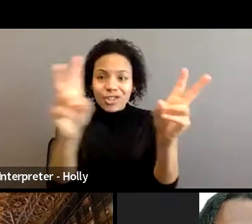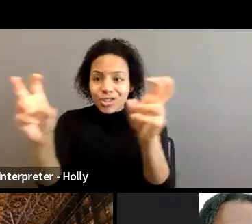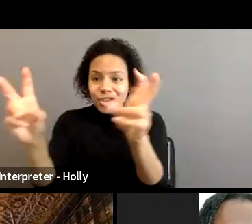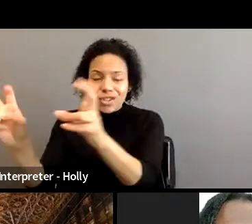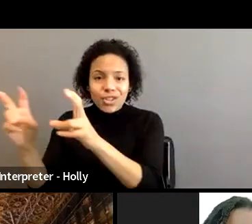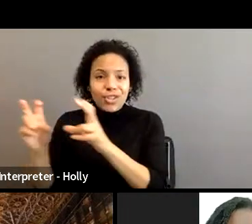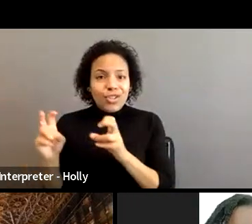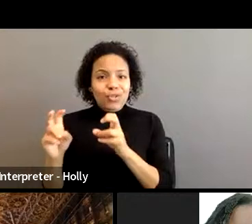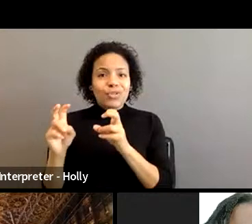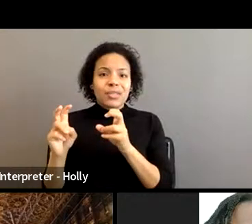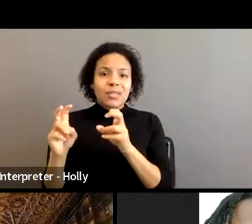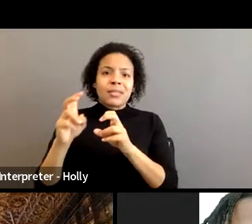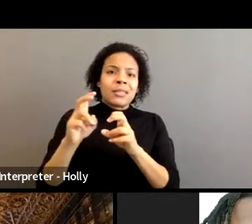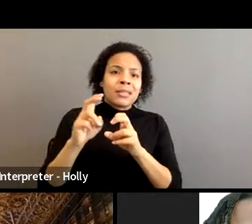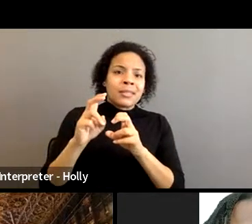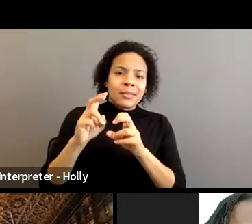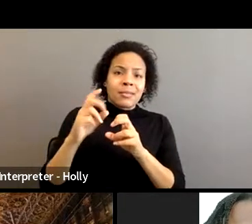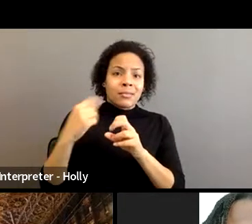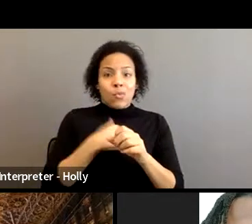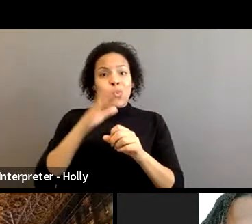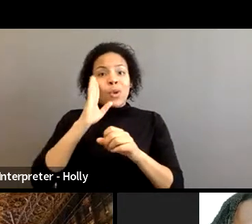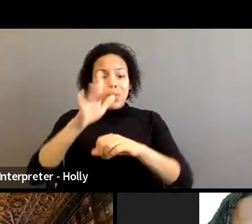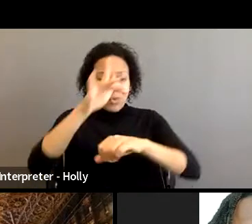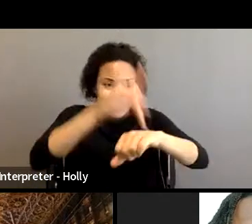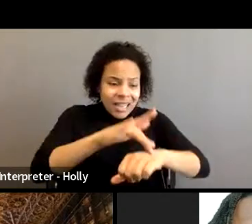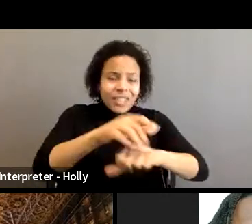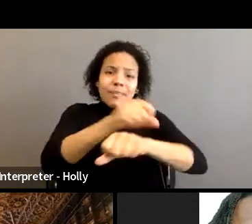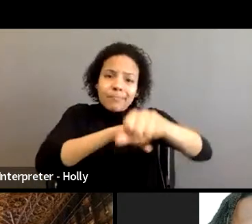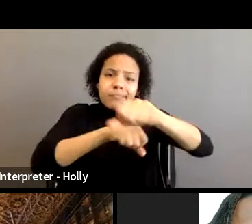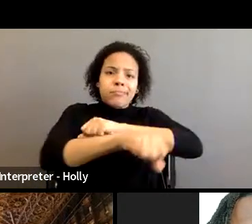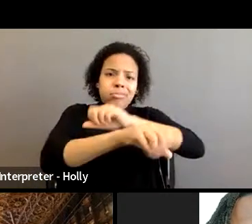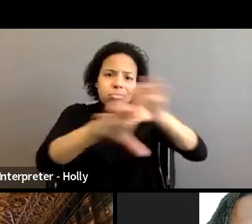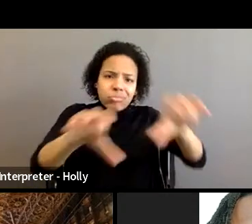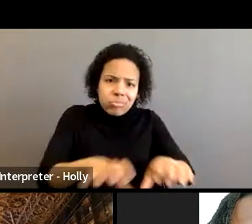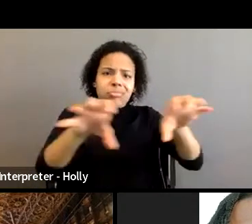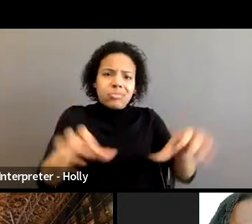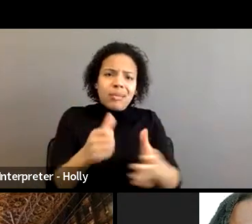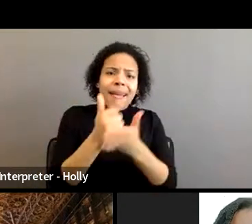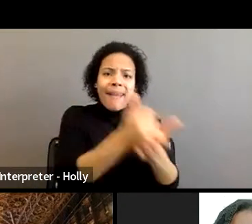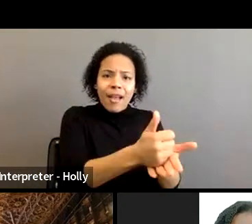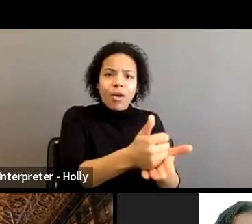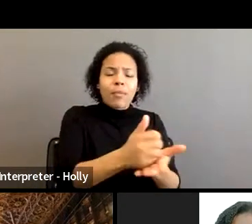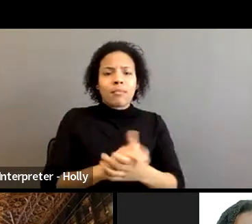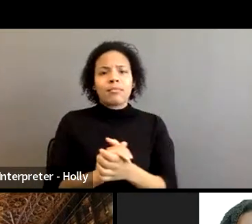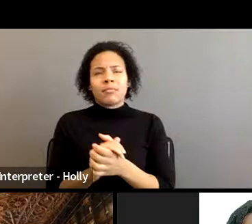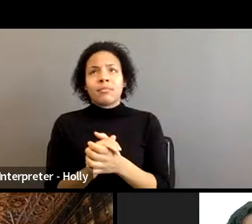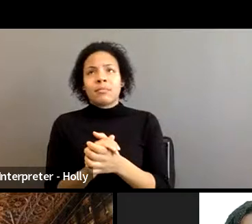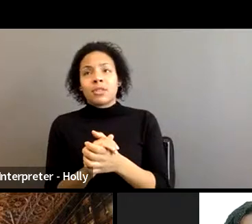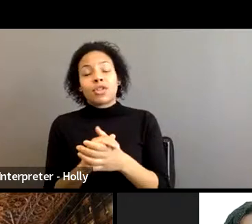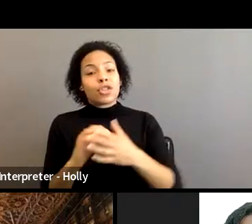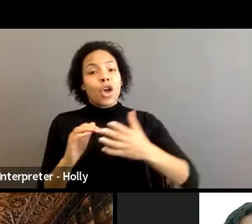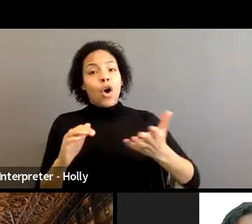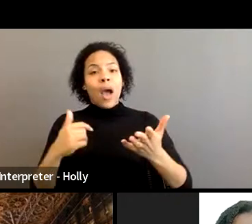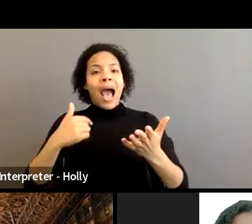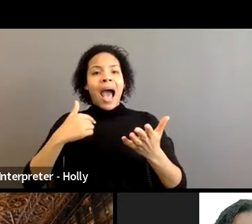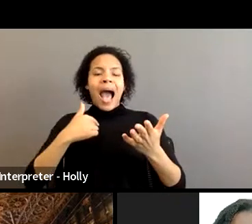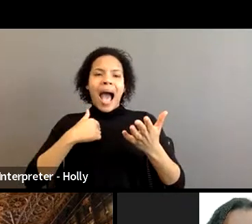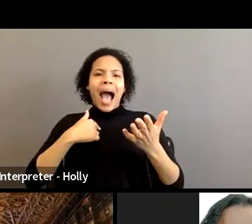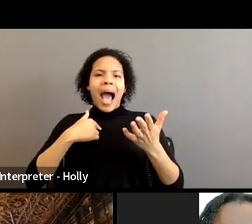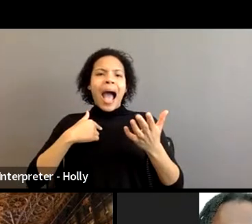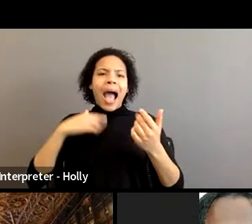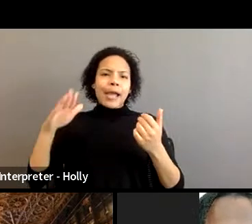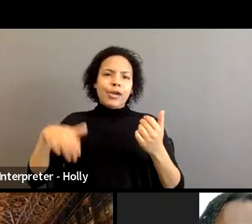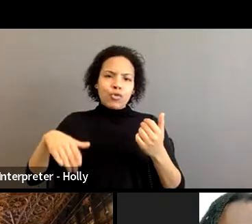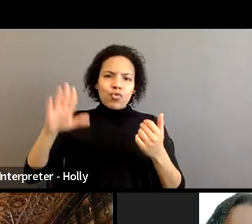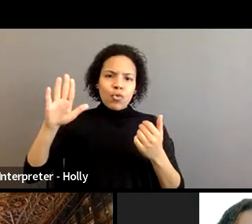first awakening happened on a college campus because even though I had grown up in a justice-oriented family